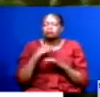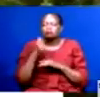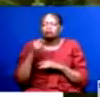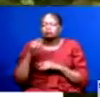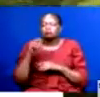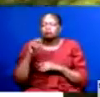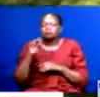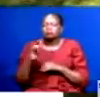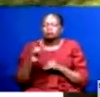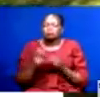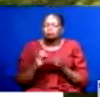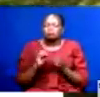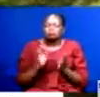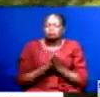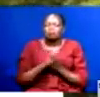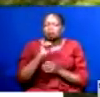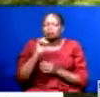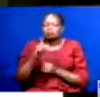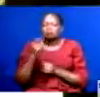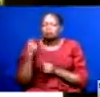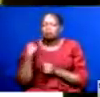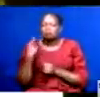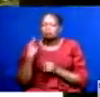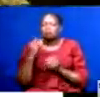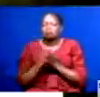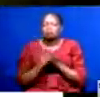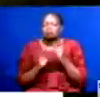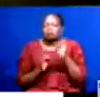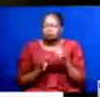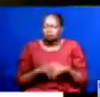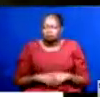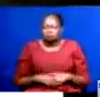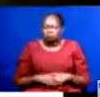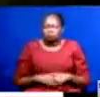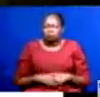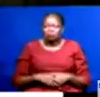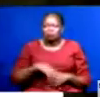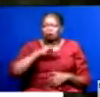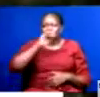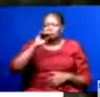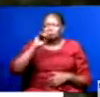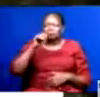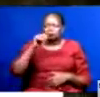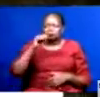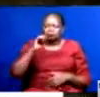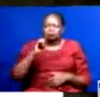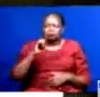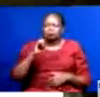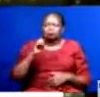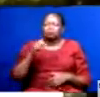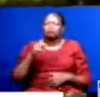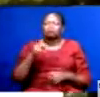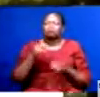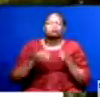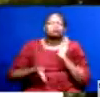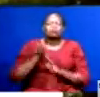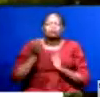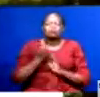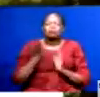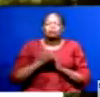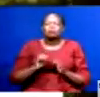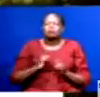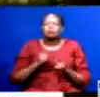and Michael Saoli, who were second and third respectively. Jepkoech was the fastest senior lady on the ground, winning in